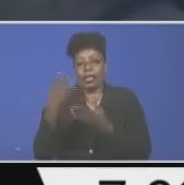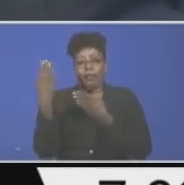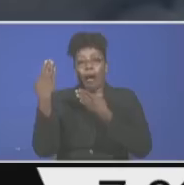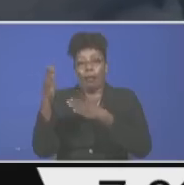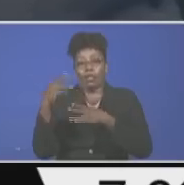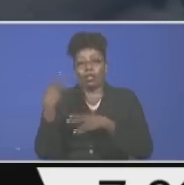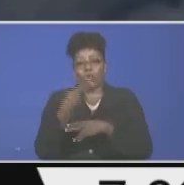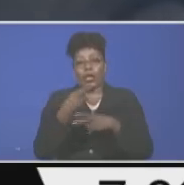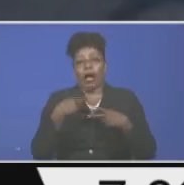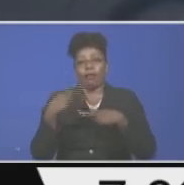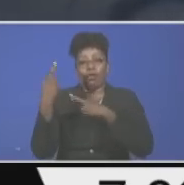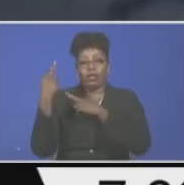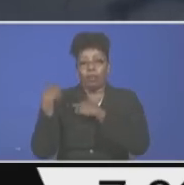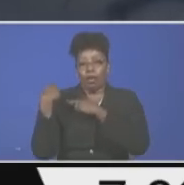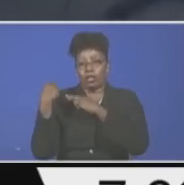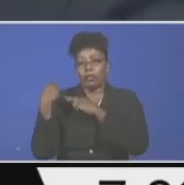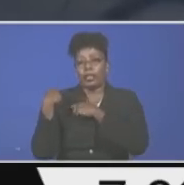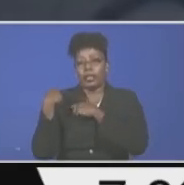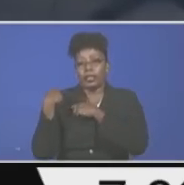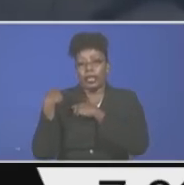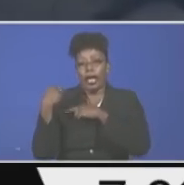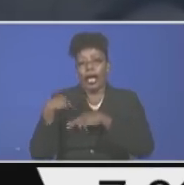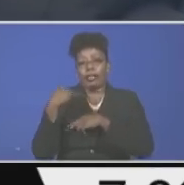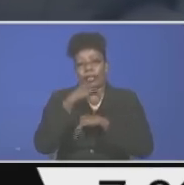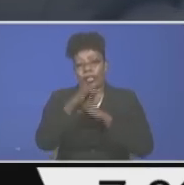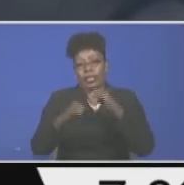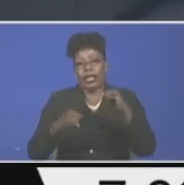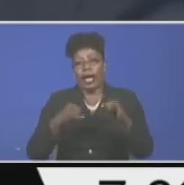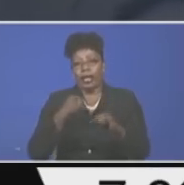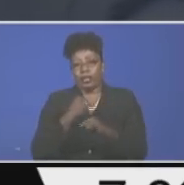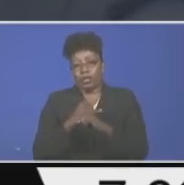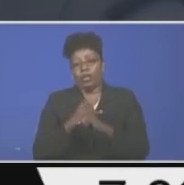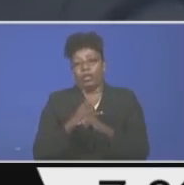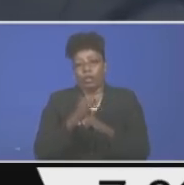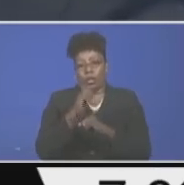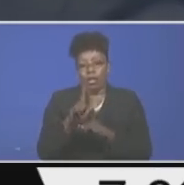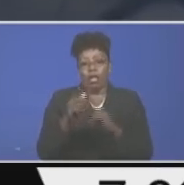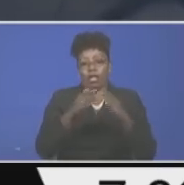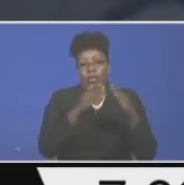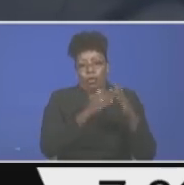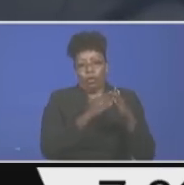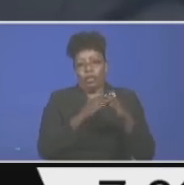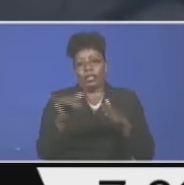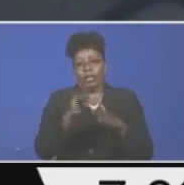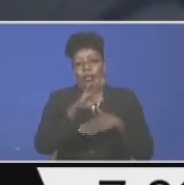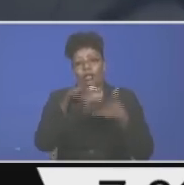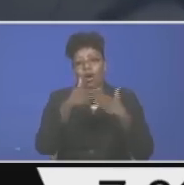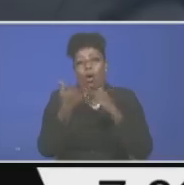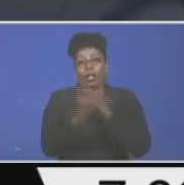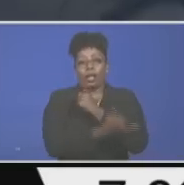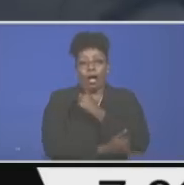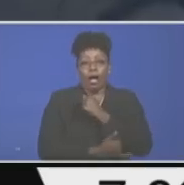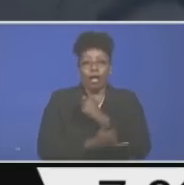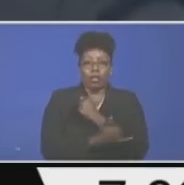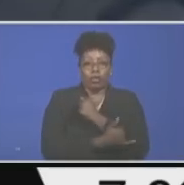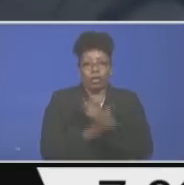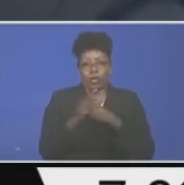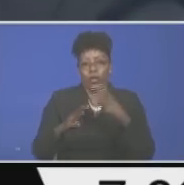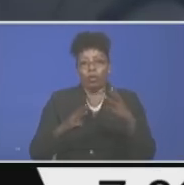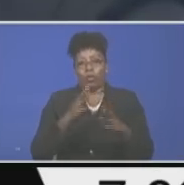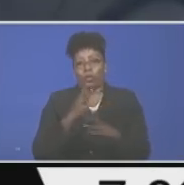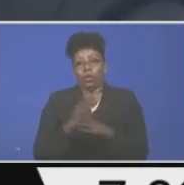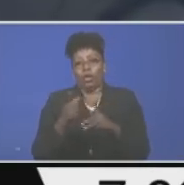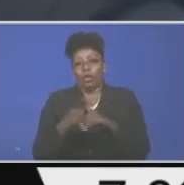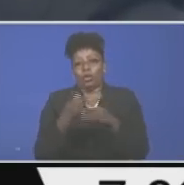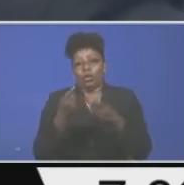have a responsibility as a member of the international community, like all countries who are right-thinking in the world,